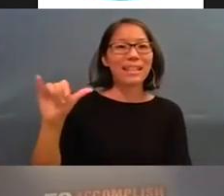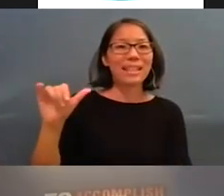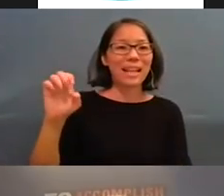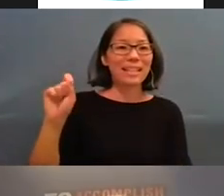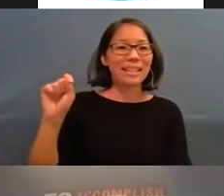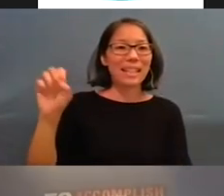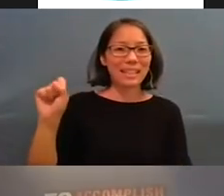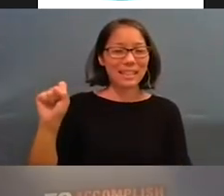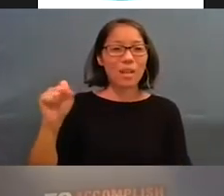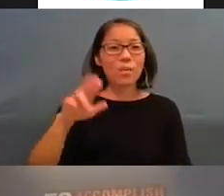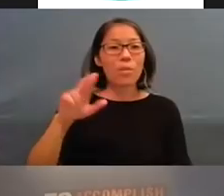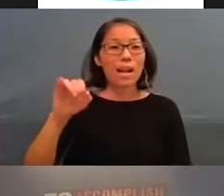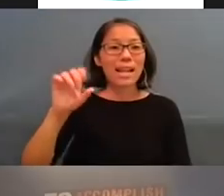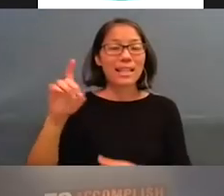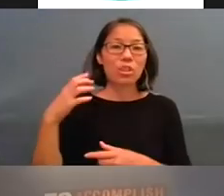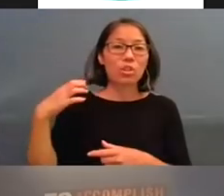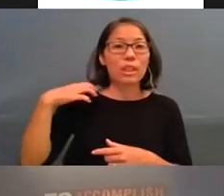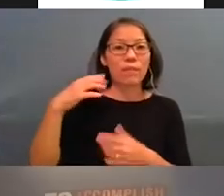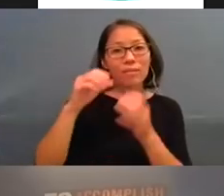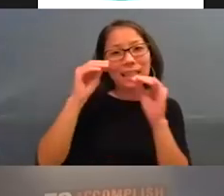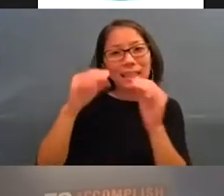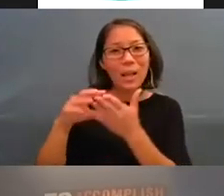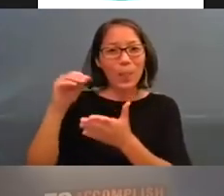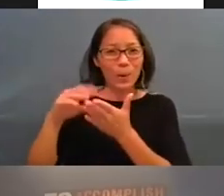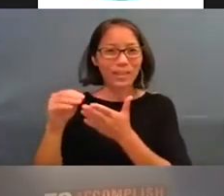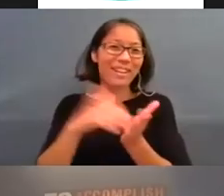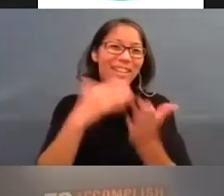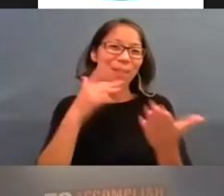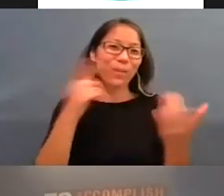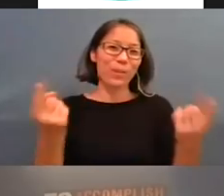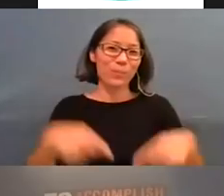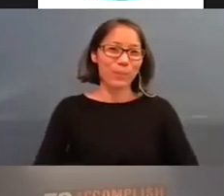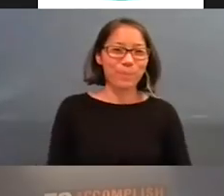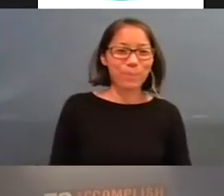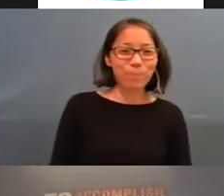Teaching and Learning, to get us started this evening. Again, thanks for joining us.